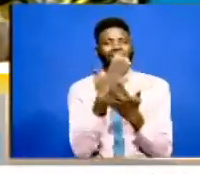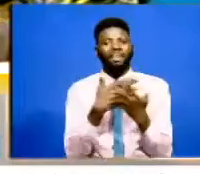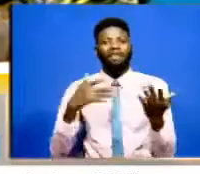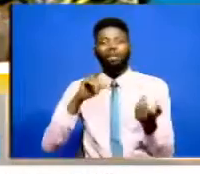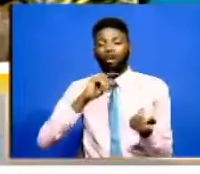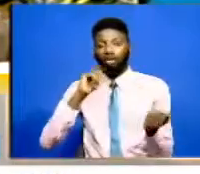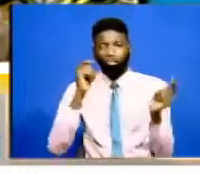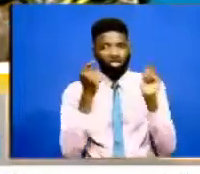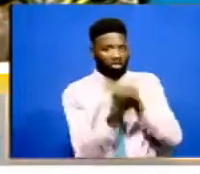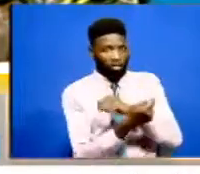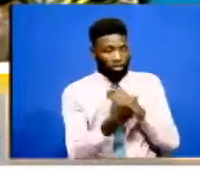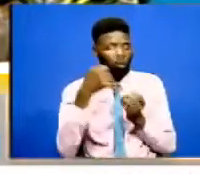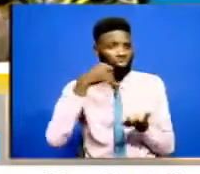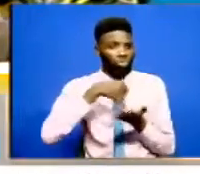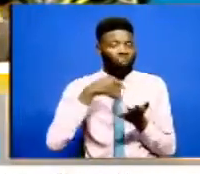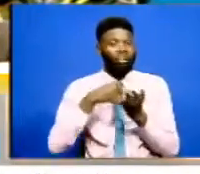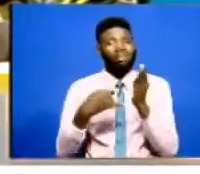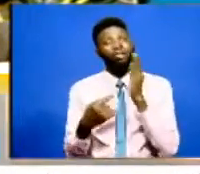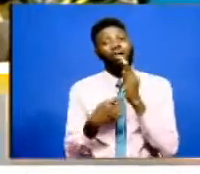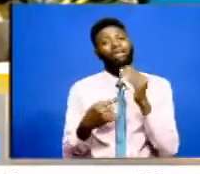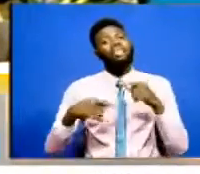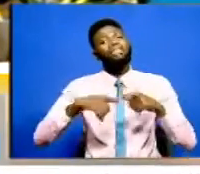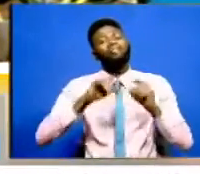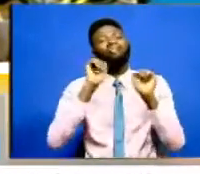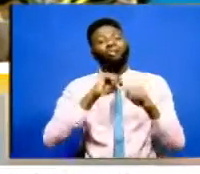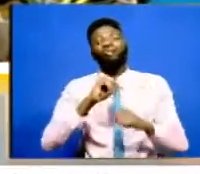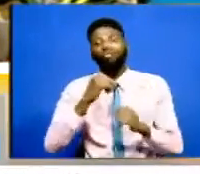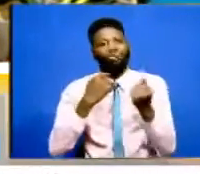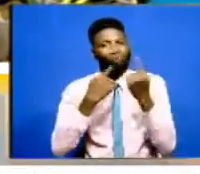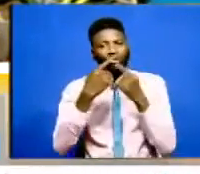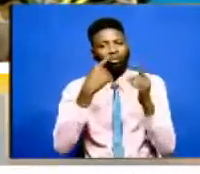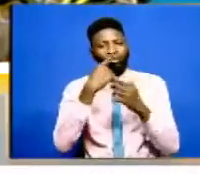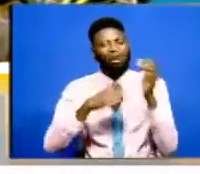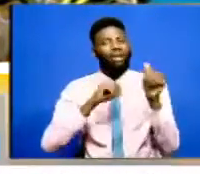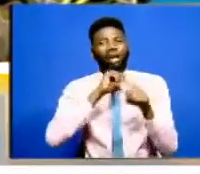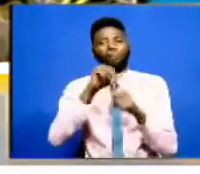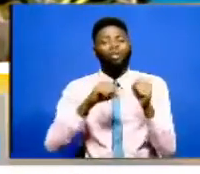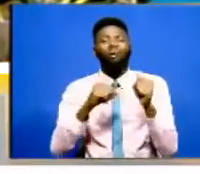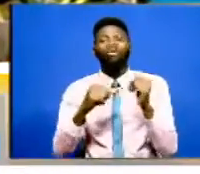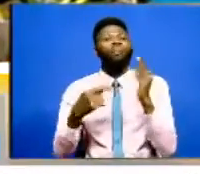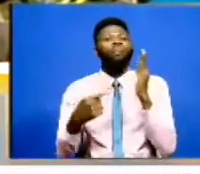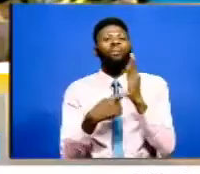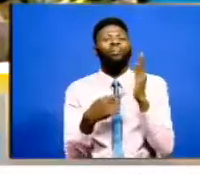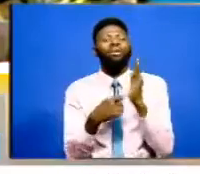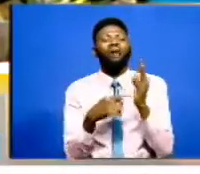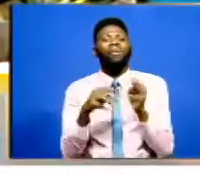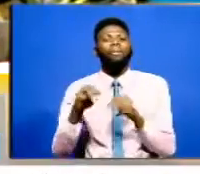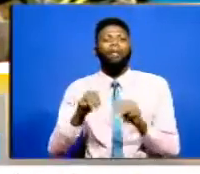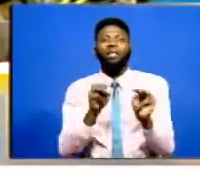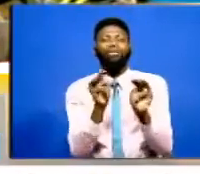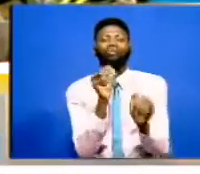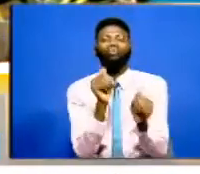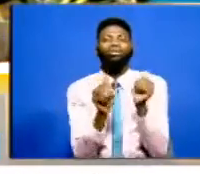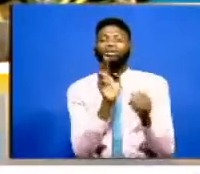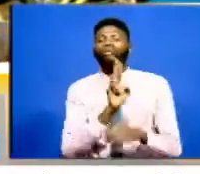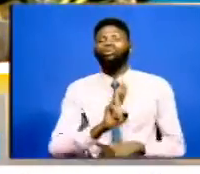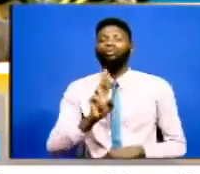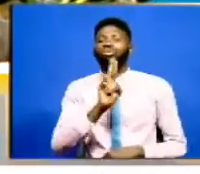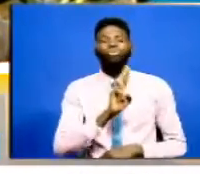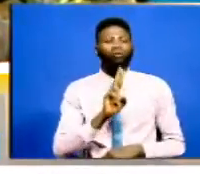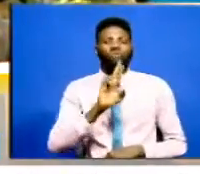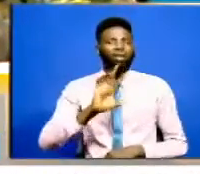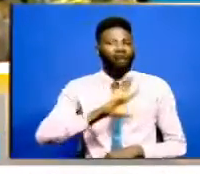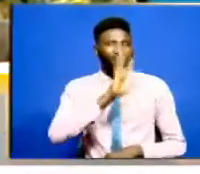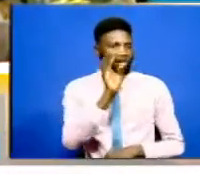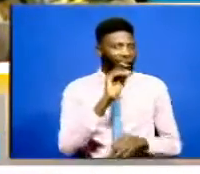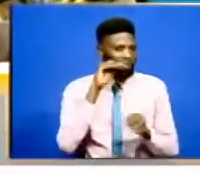technology. So what would you say about what is happening, or the modern now methods that are being used here in